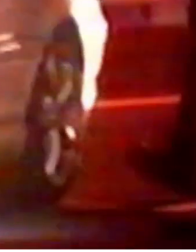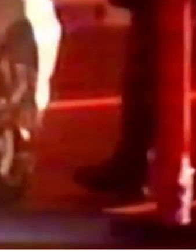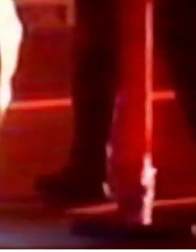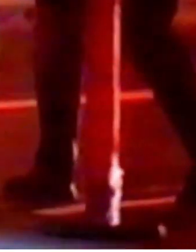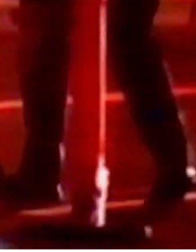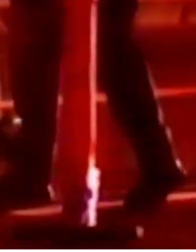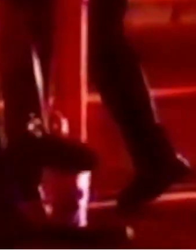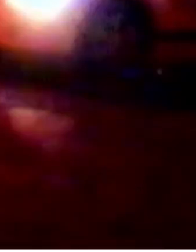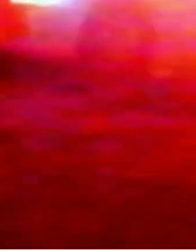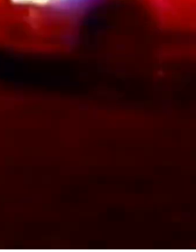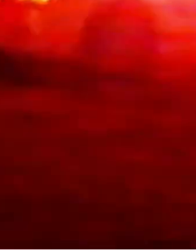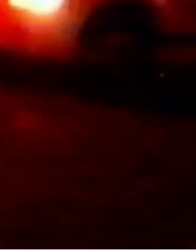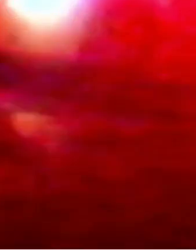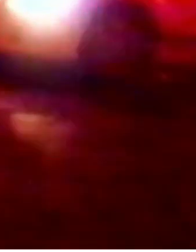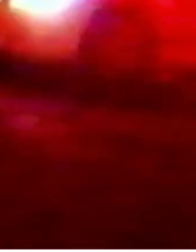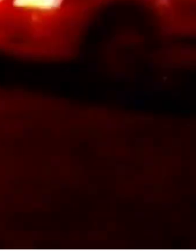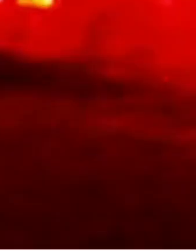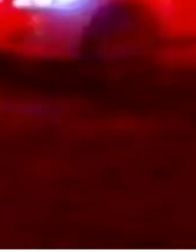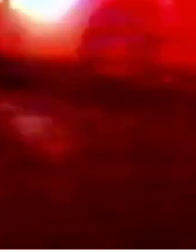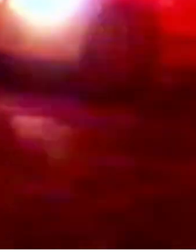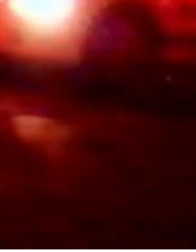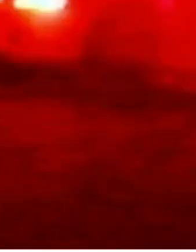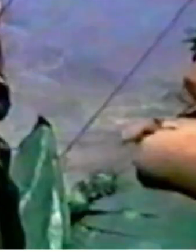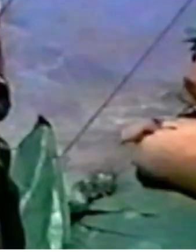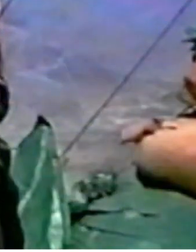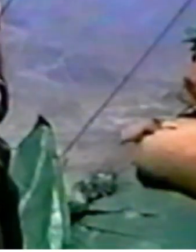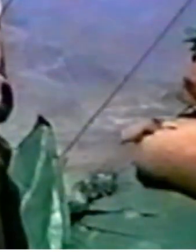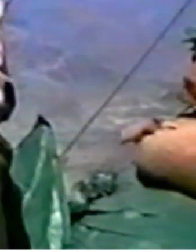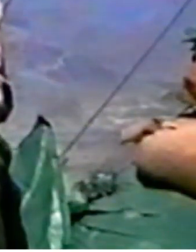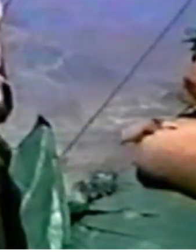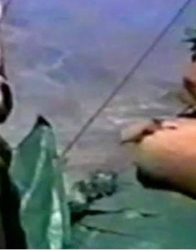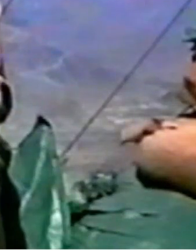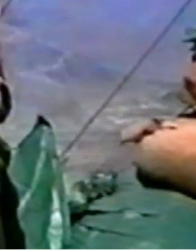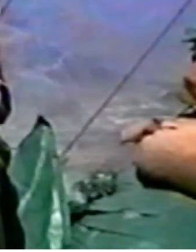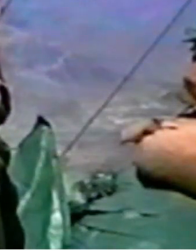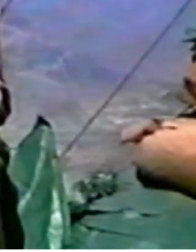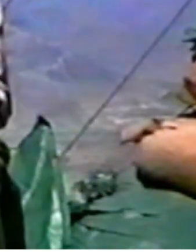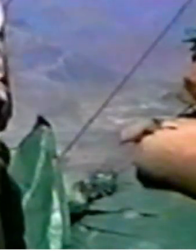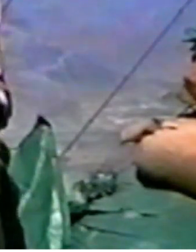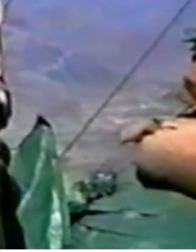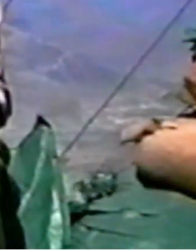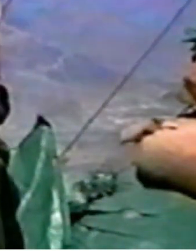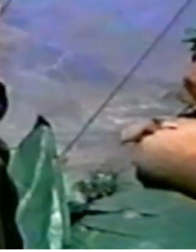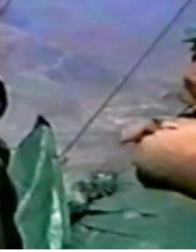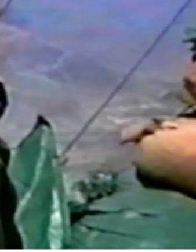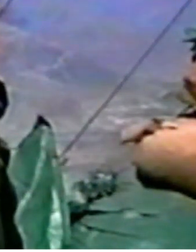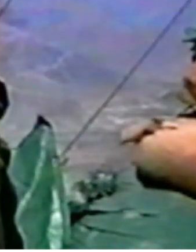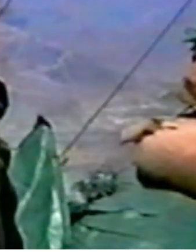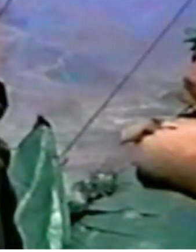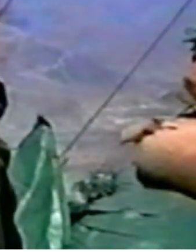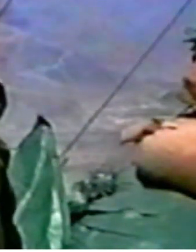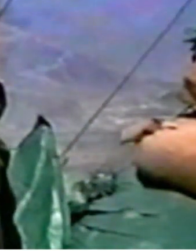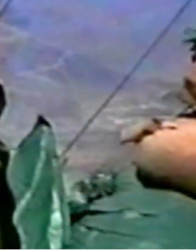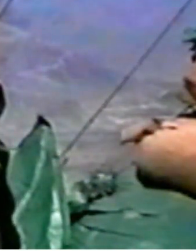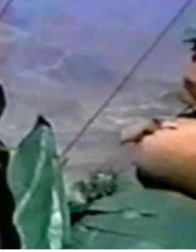for chemical traces and they're using radiation monitors. Well, 10 years after September 11, it's places like this one which are crucial